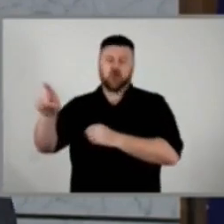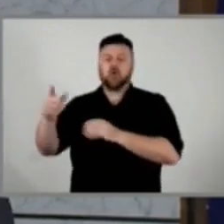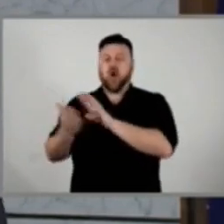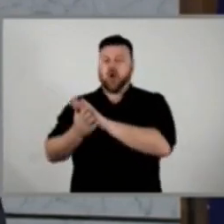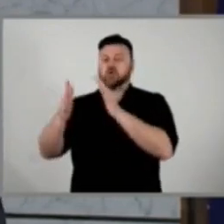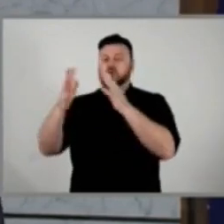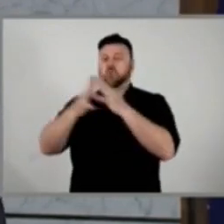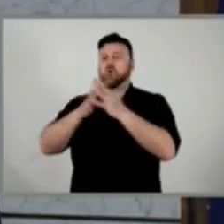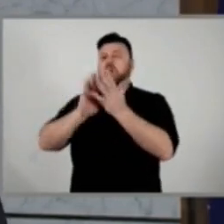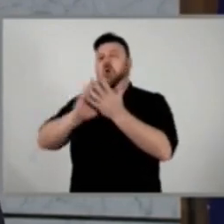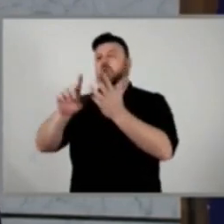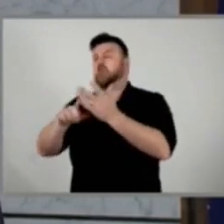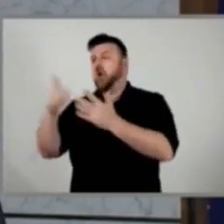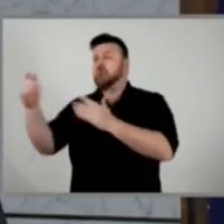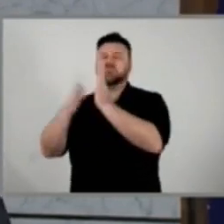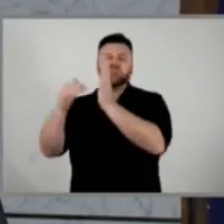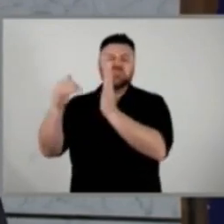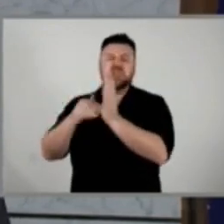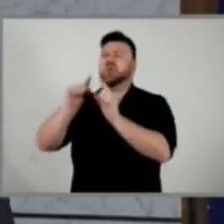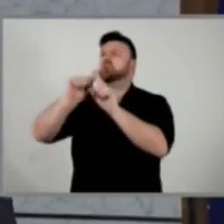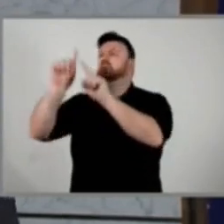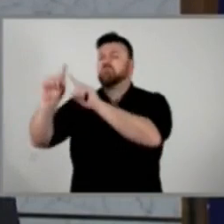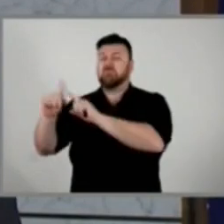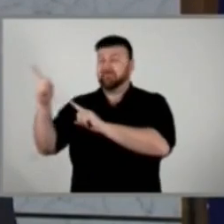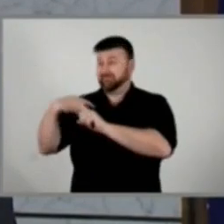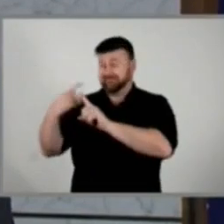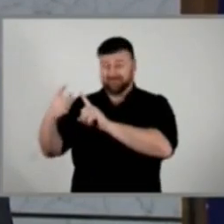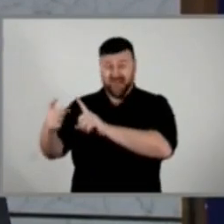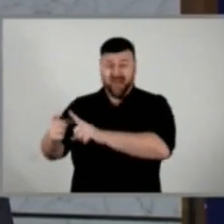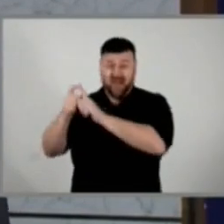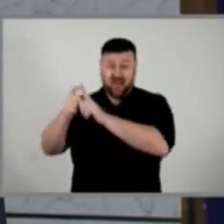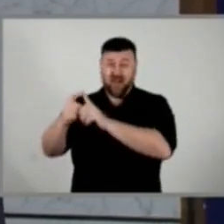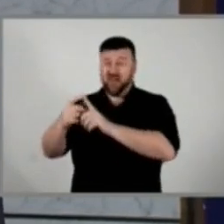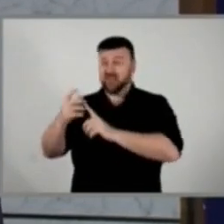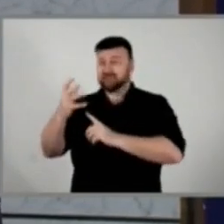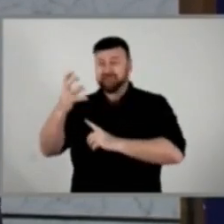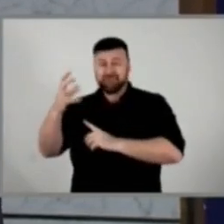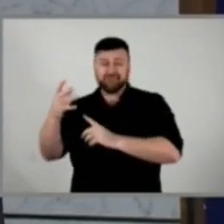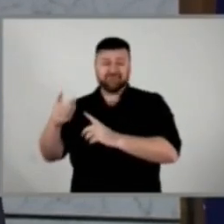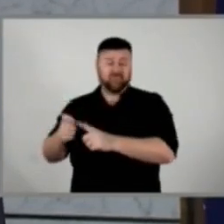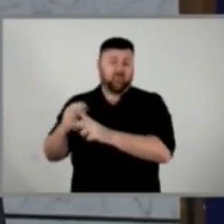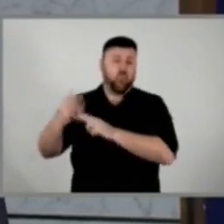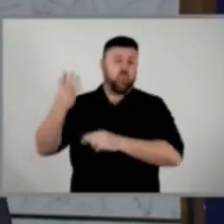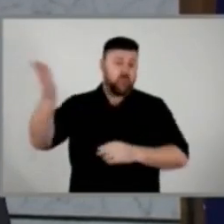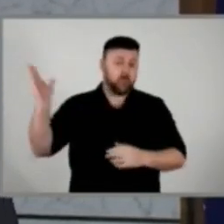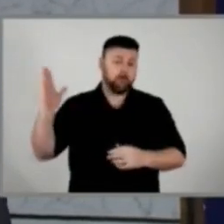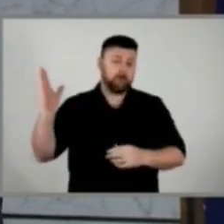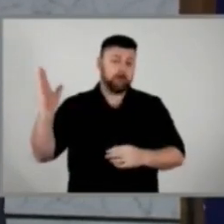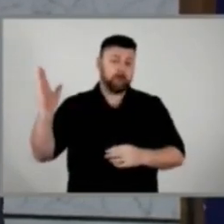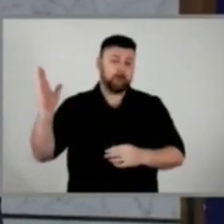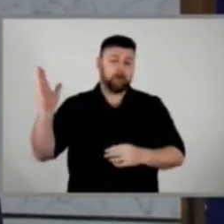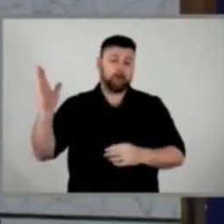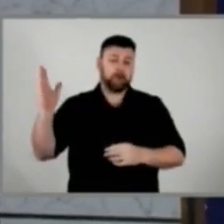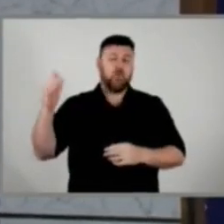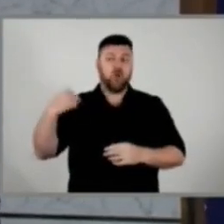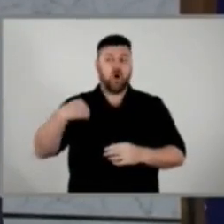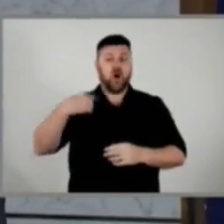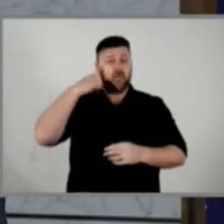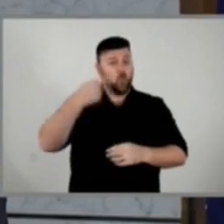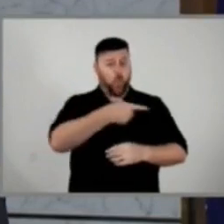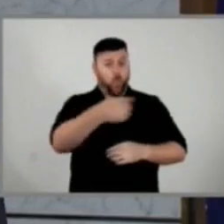regions, everywhere else is doing it tough. And I think that's something we should remind ourselves of, how well Australia has done to